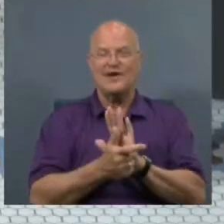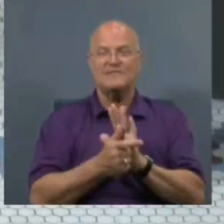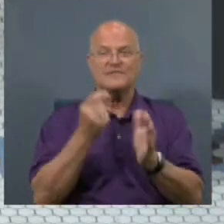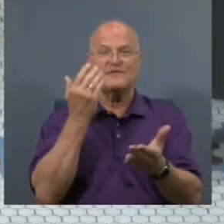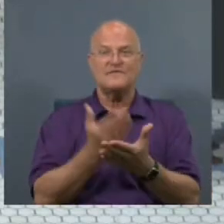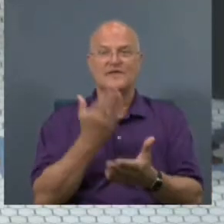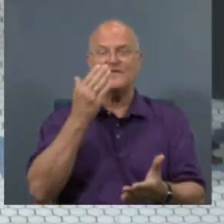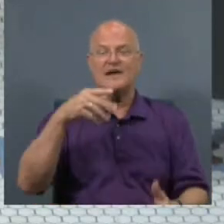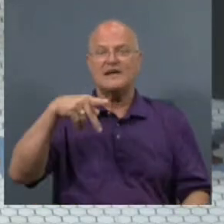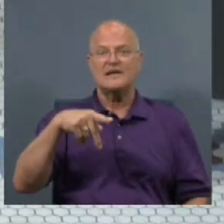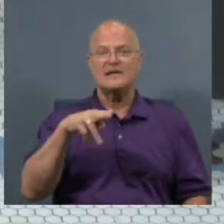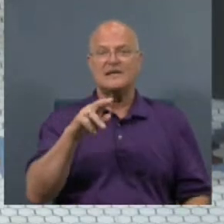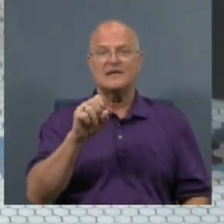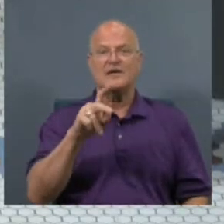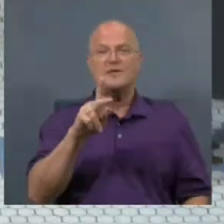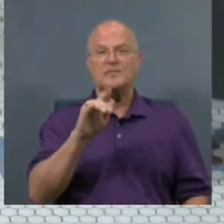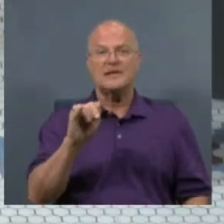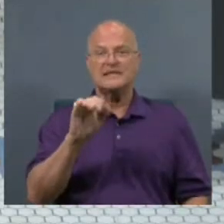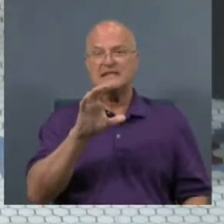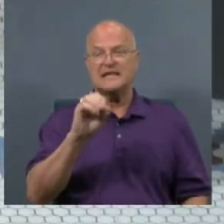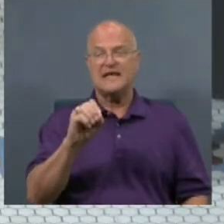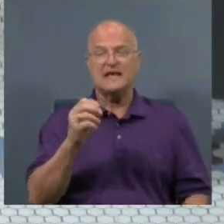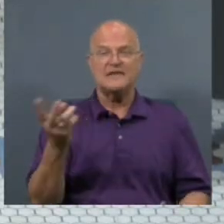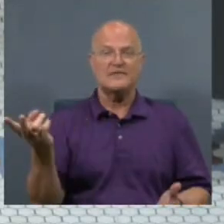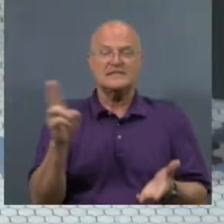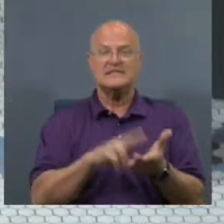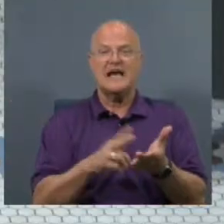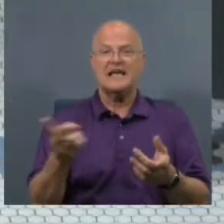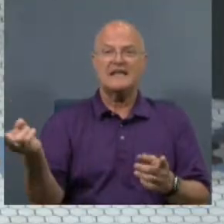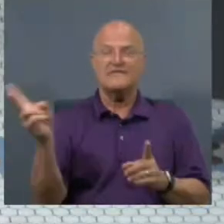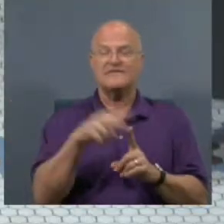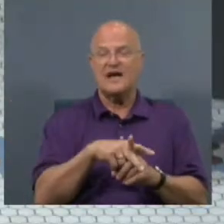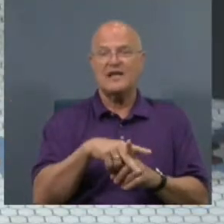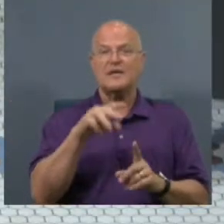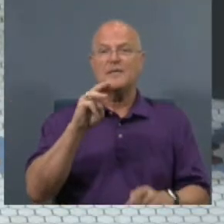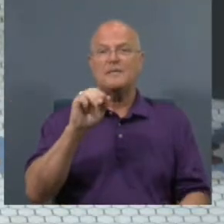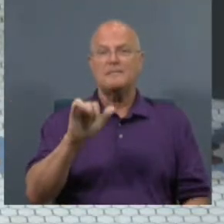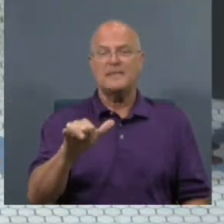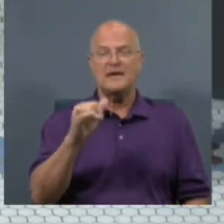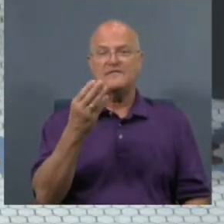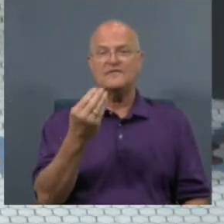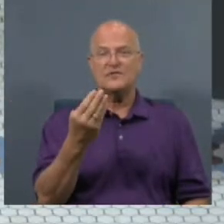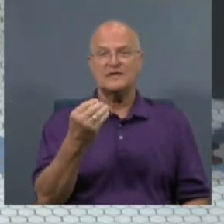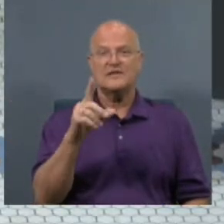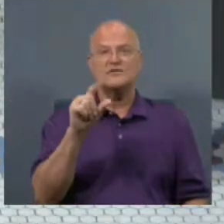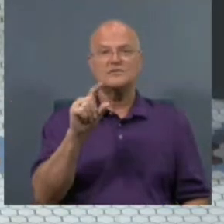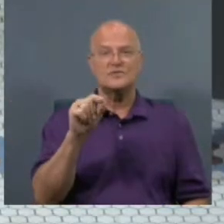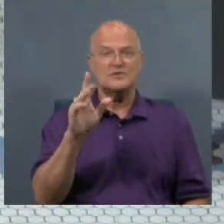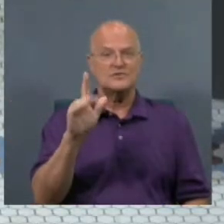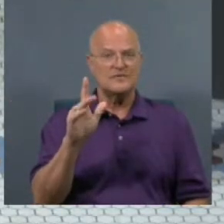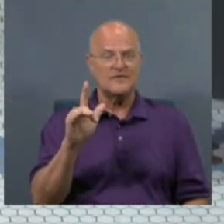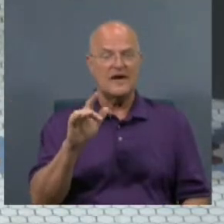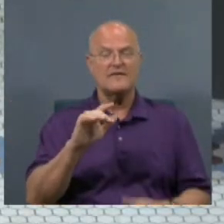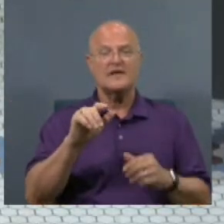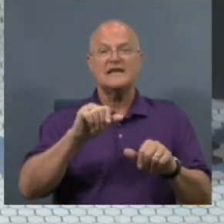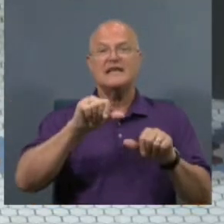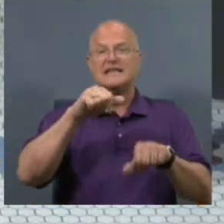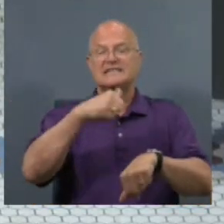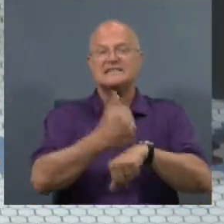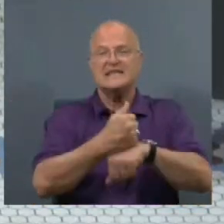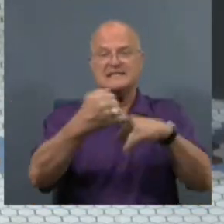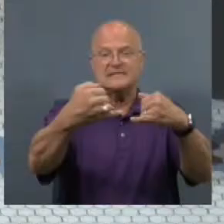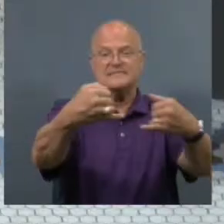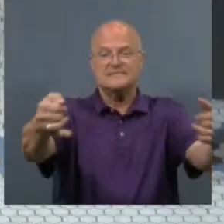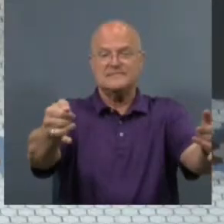by a Pulaski County judge's order that was signed and filed on May 14th, 2025. The order sets the exact boundaries of the